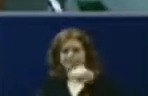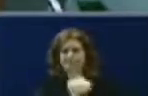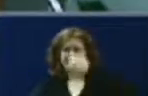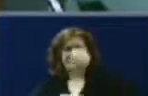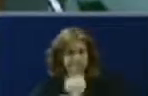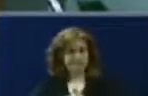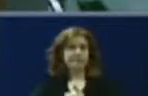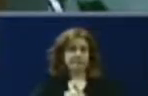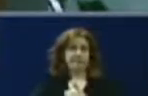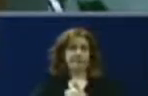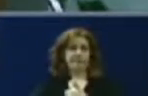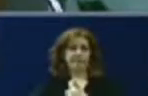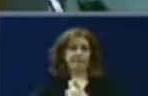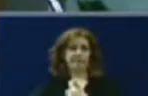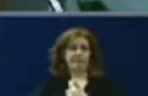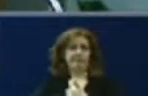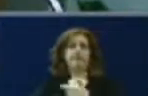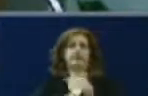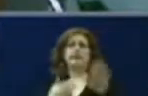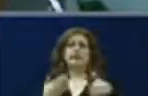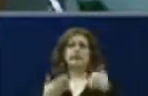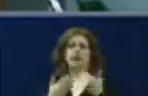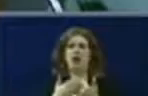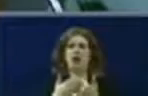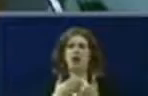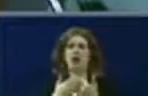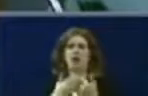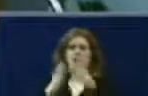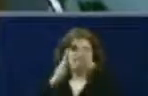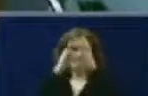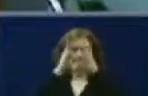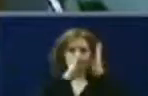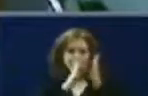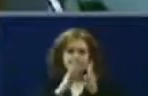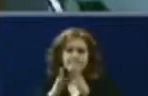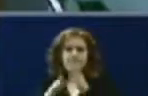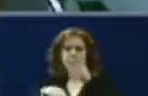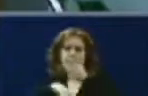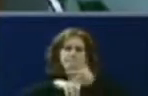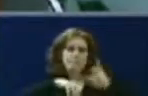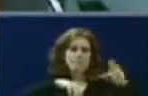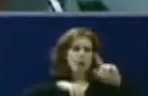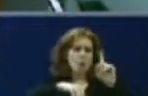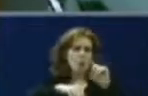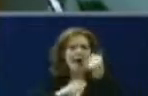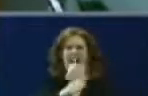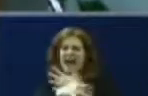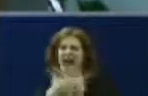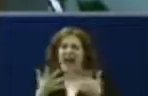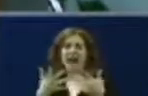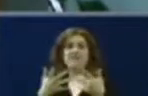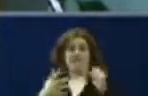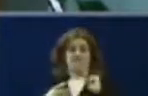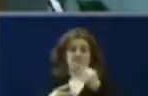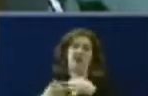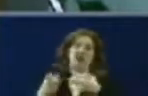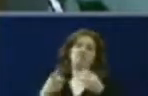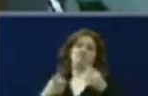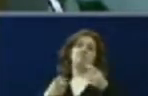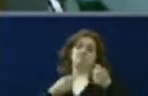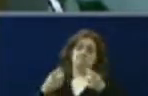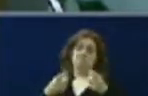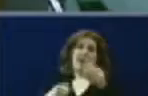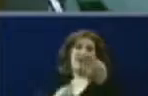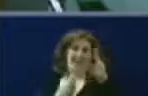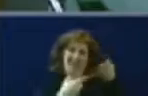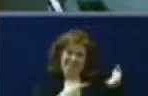up, and all the logistics of parking and everything else handled by the staff at Medora, and